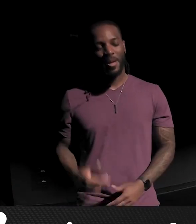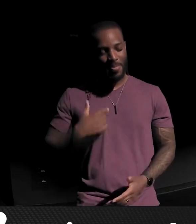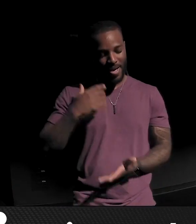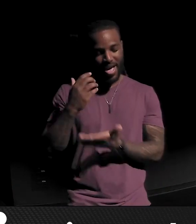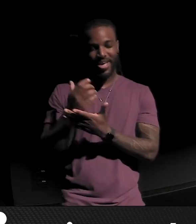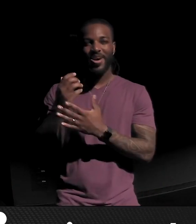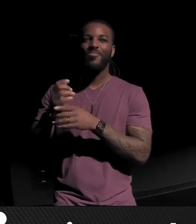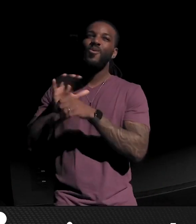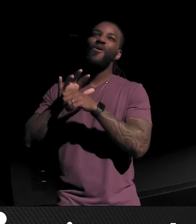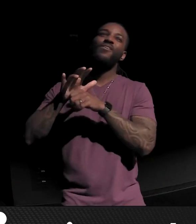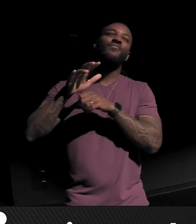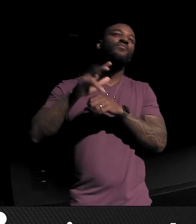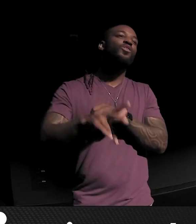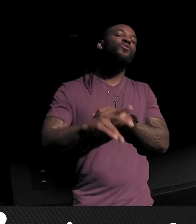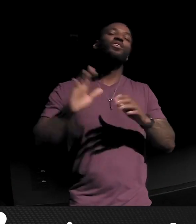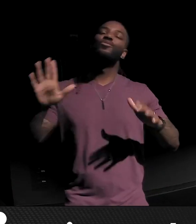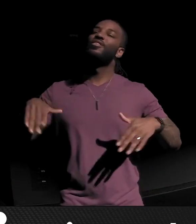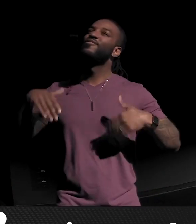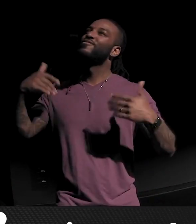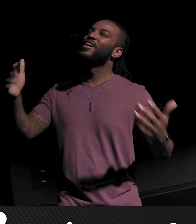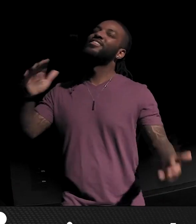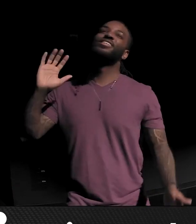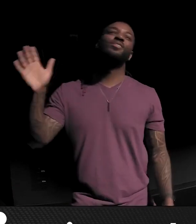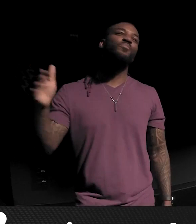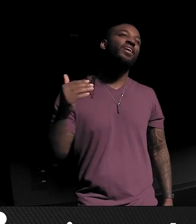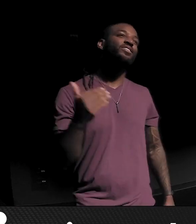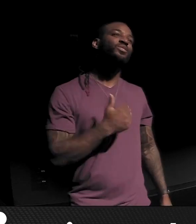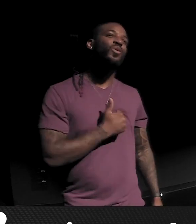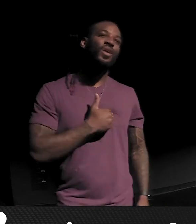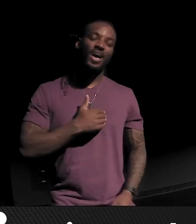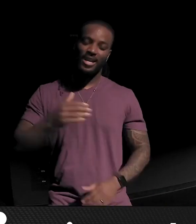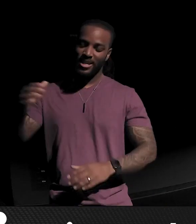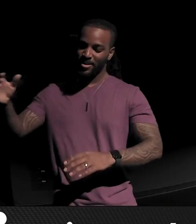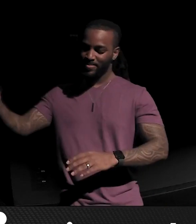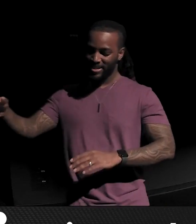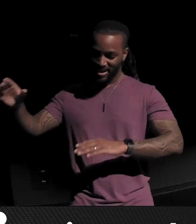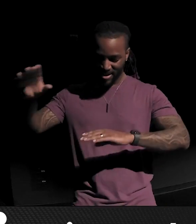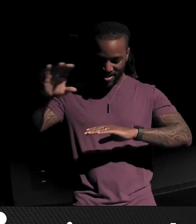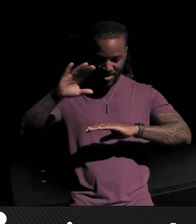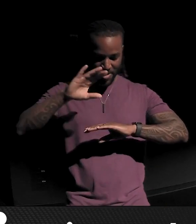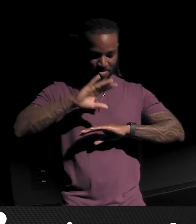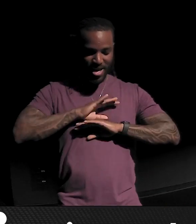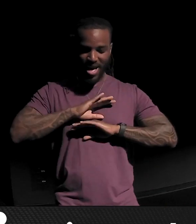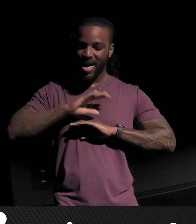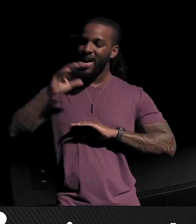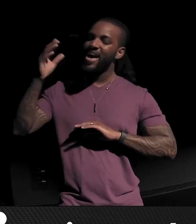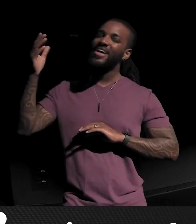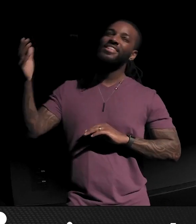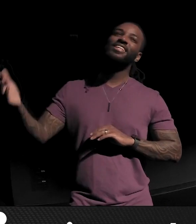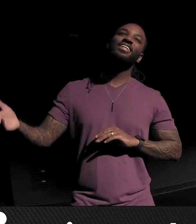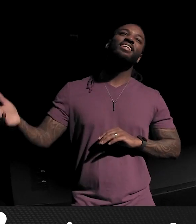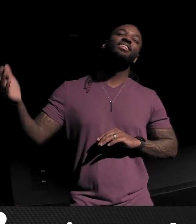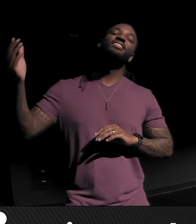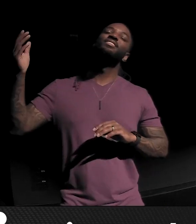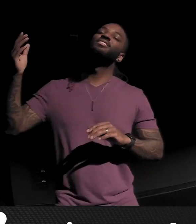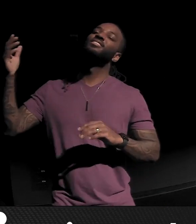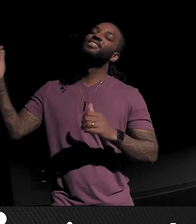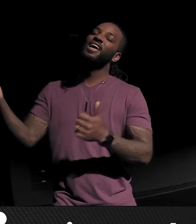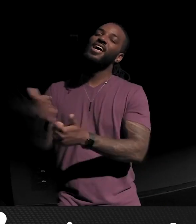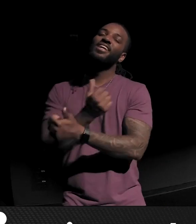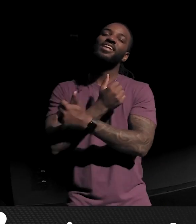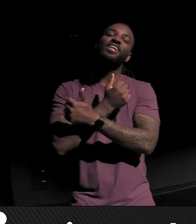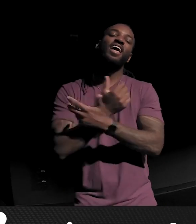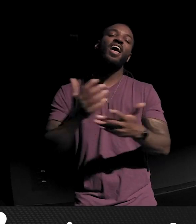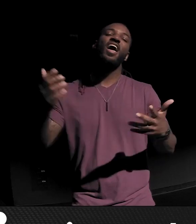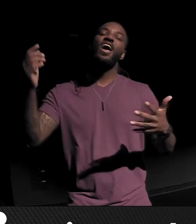more. My cup overflows. He refreshes my soul and meets all my needs. And